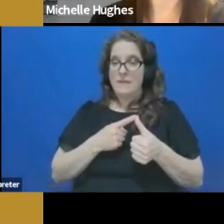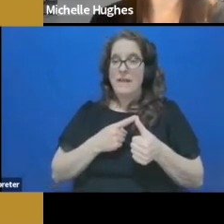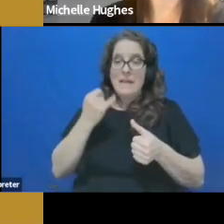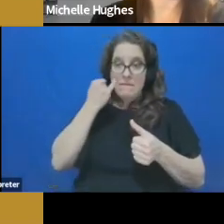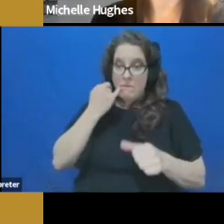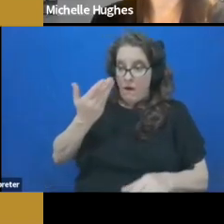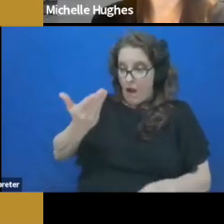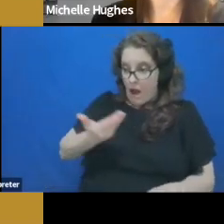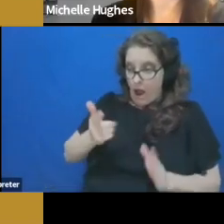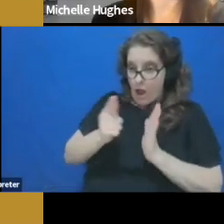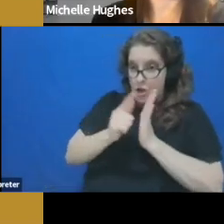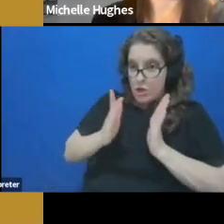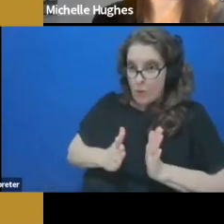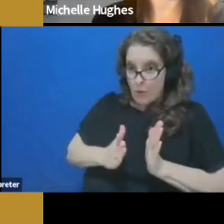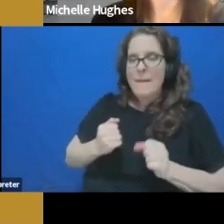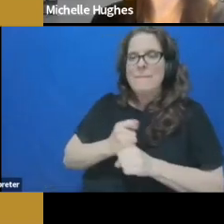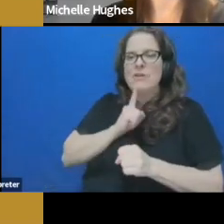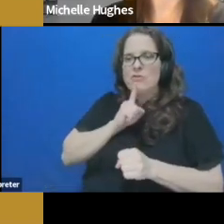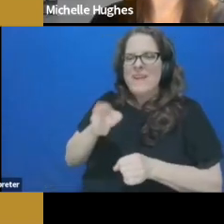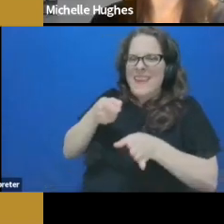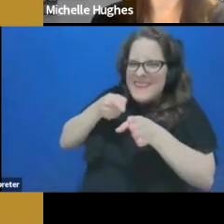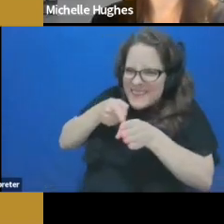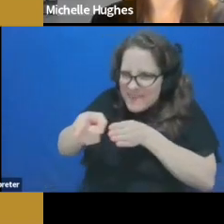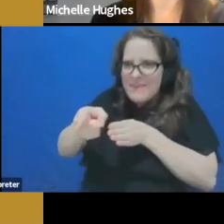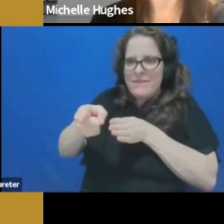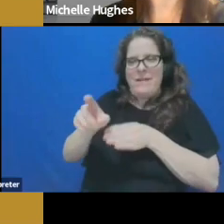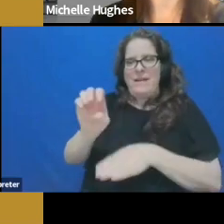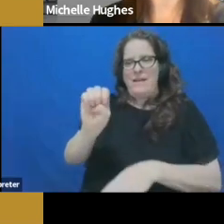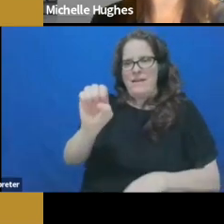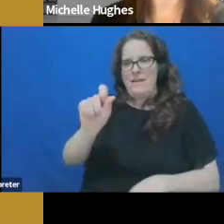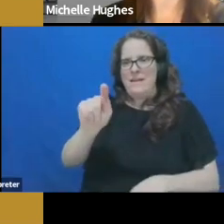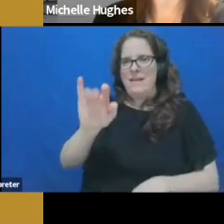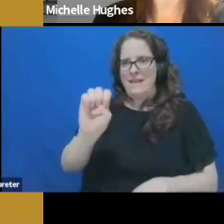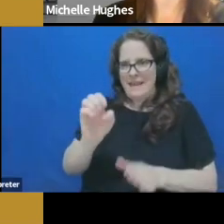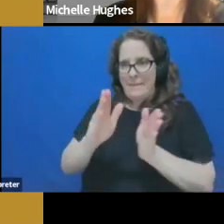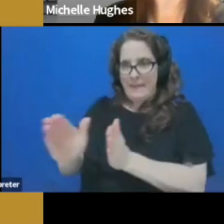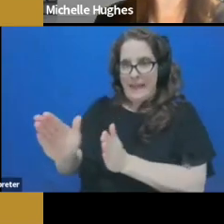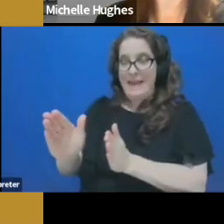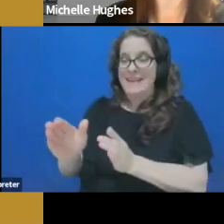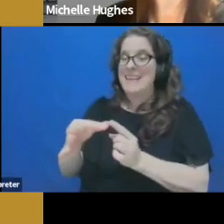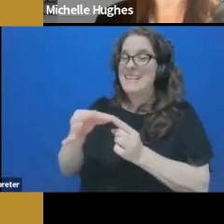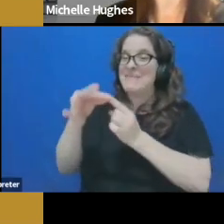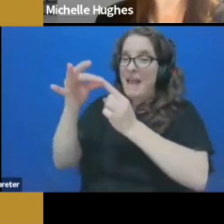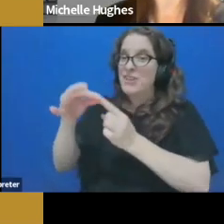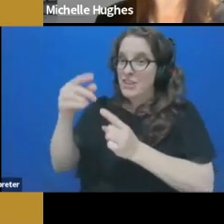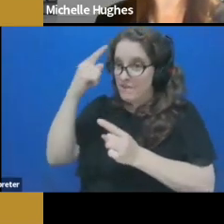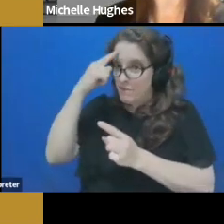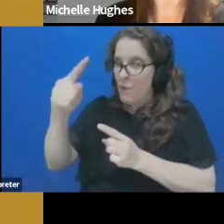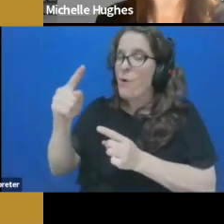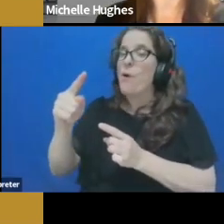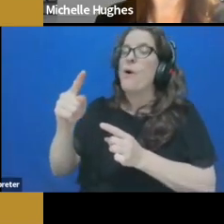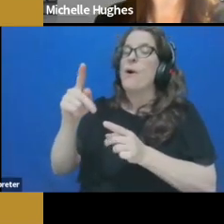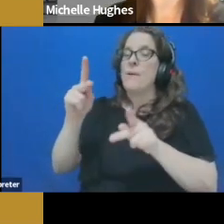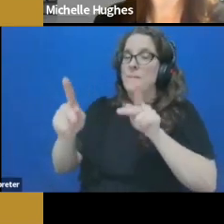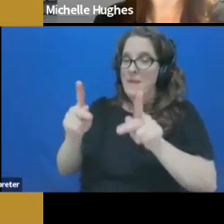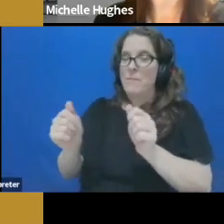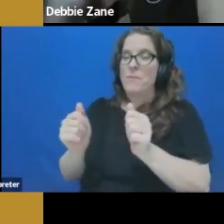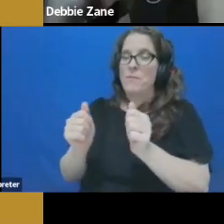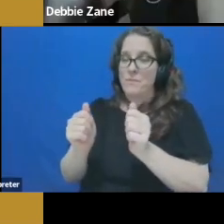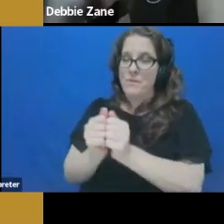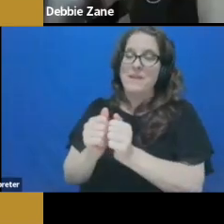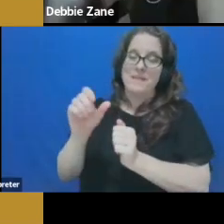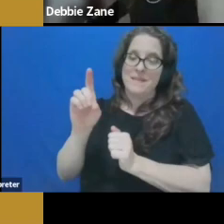that specializes in estate planning, and ideally in estate planning for individuals with disabilities using special needs